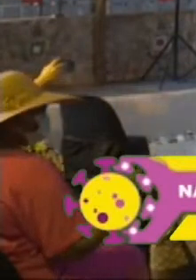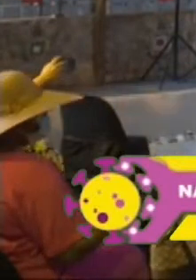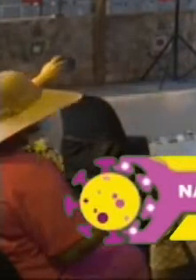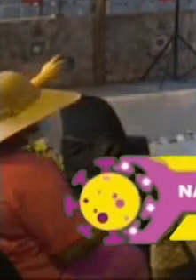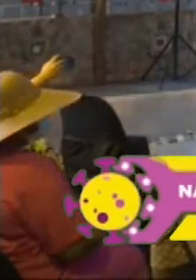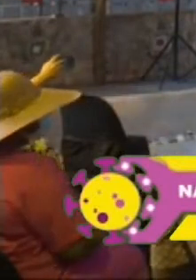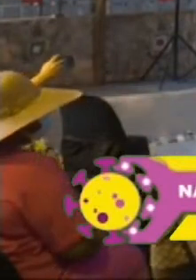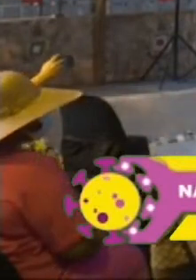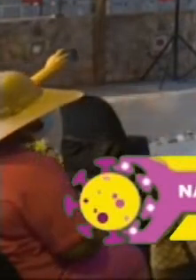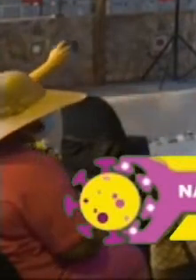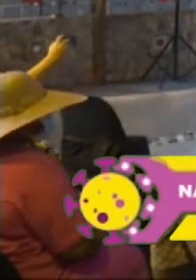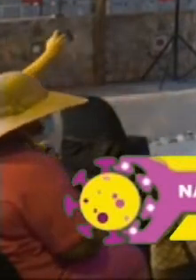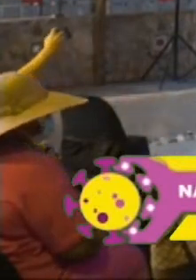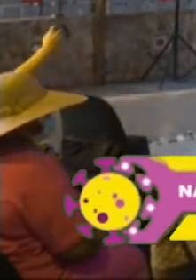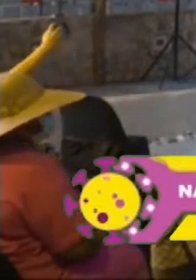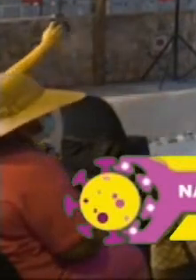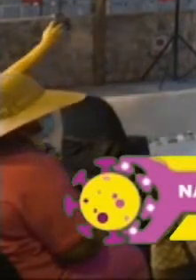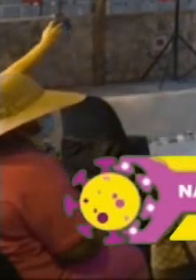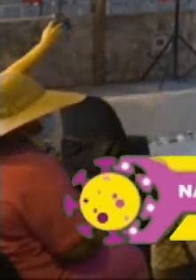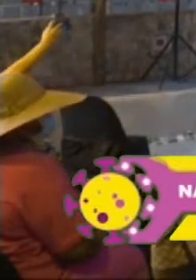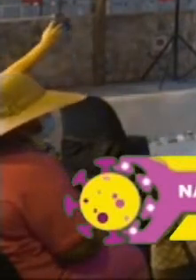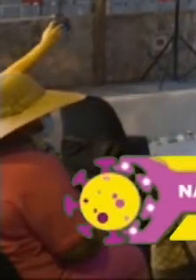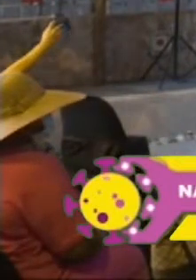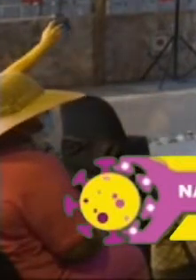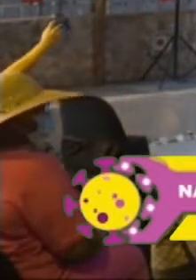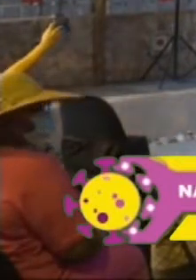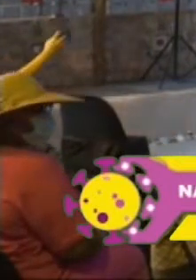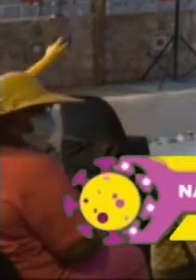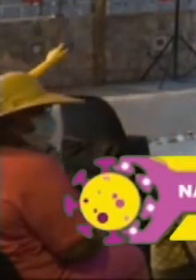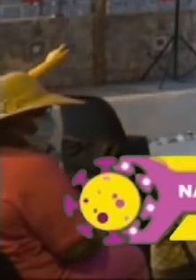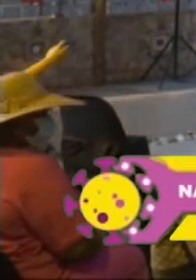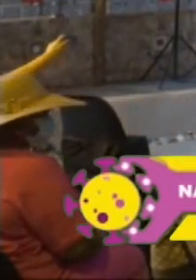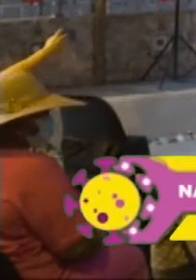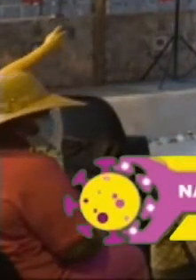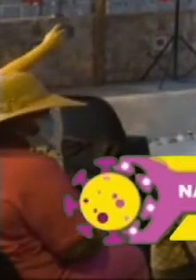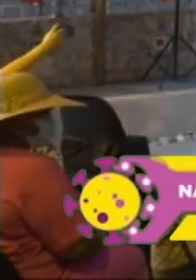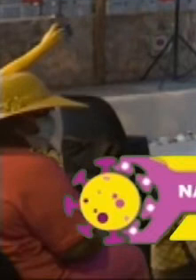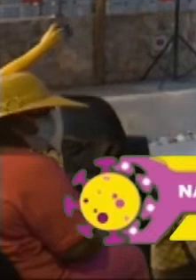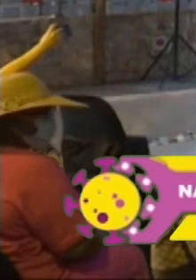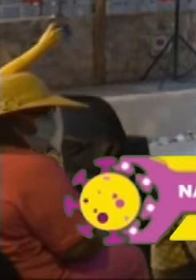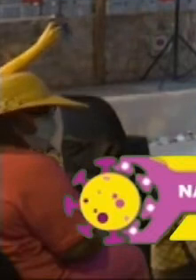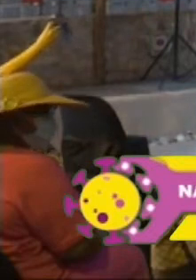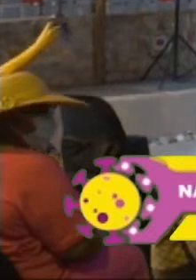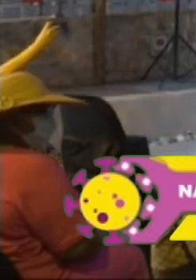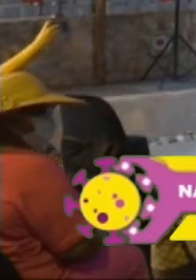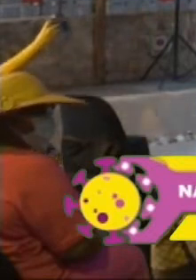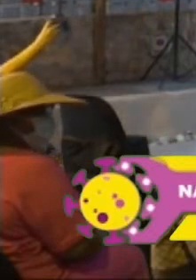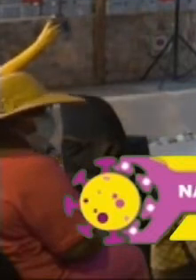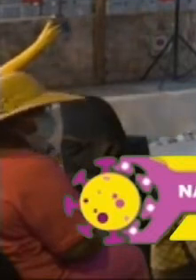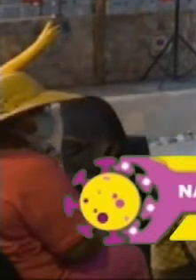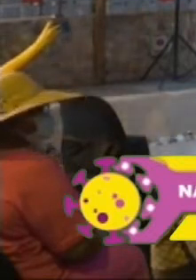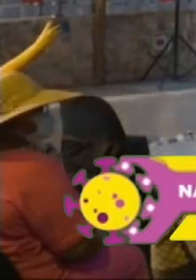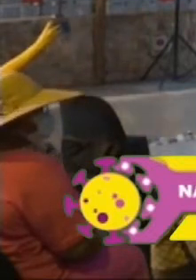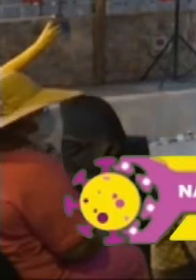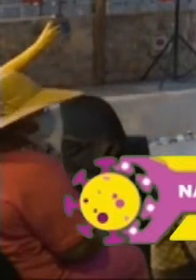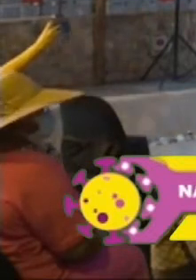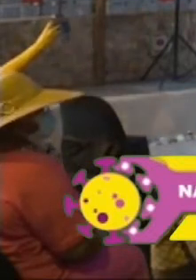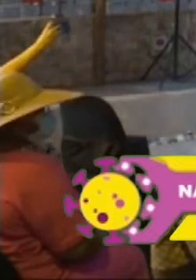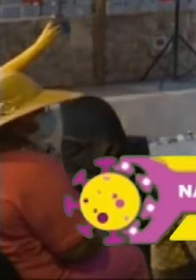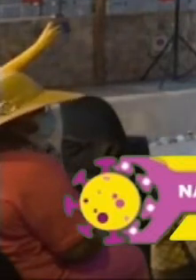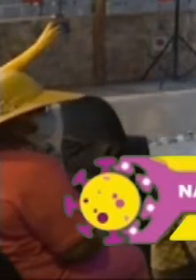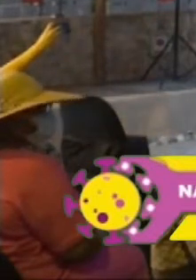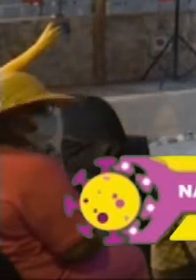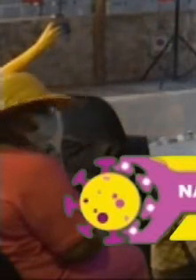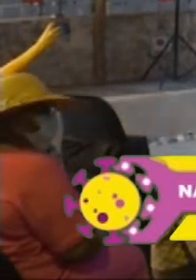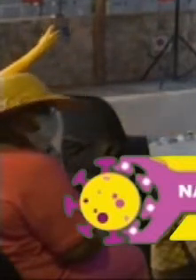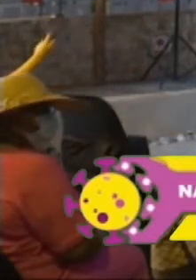khona-ke singathi siwungcobile lo mkhuhlano. Sitting with me on set right now is the CEO of National Disaster Management